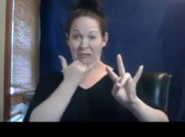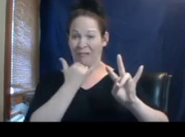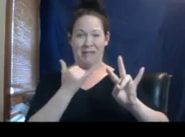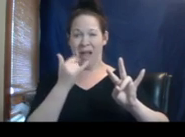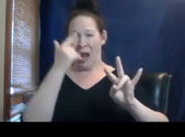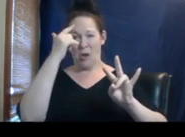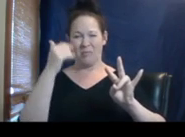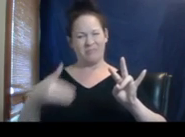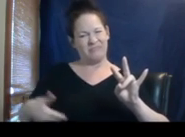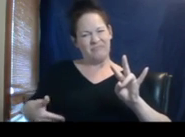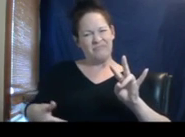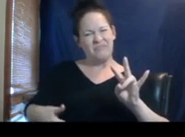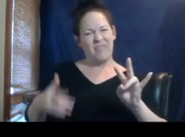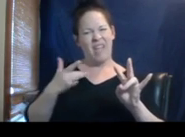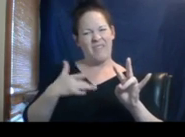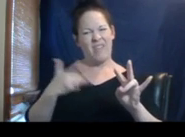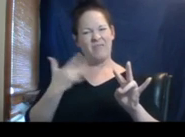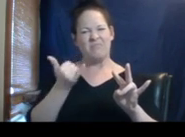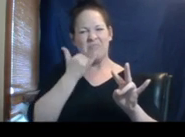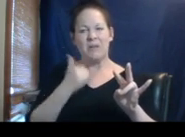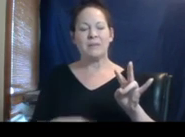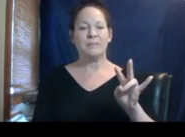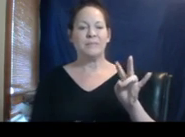big. Now I'll bring down the rest of it.